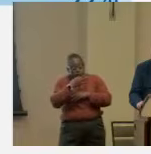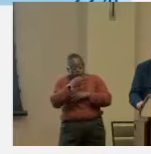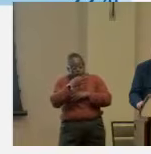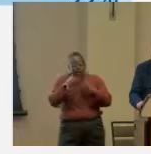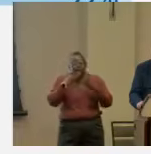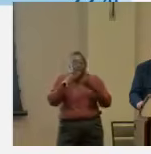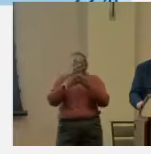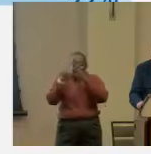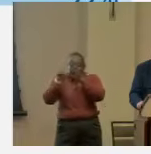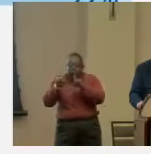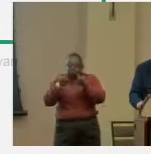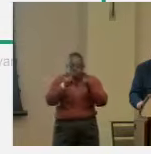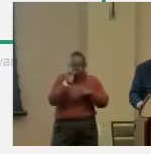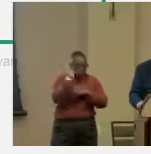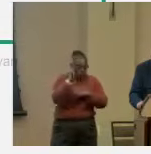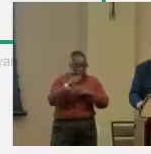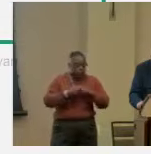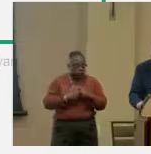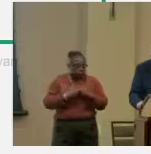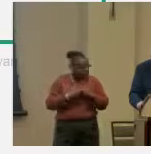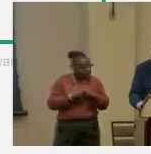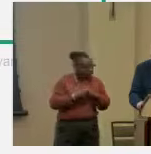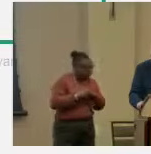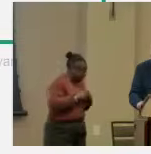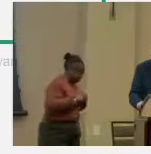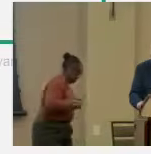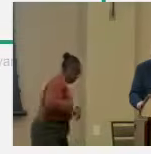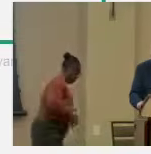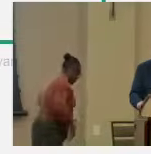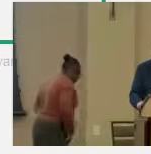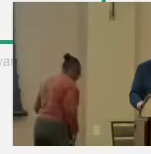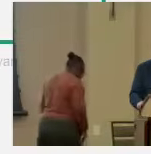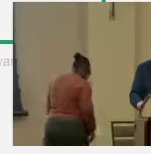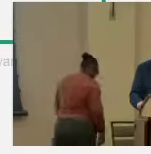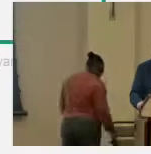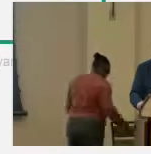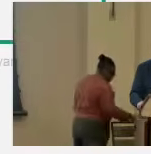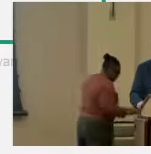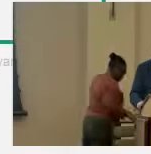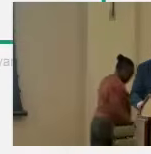good tests for this. So